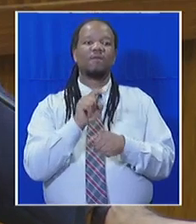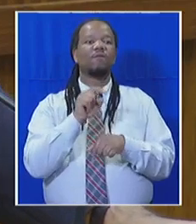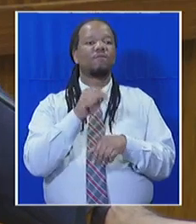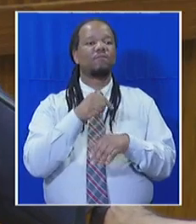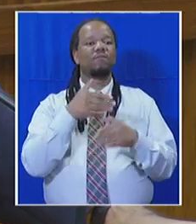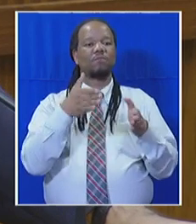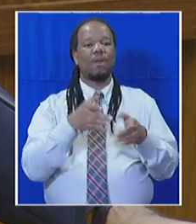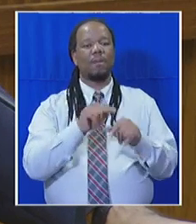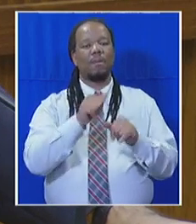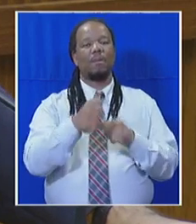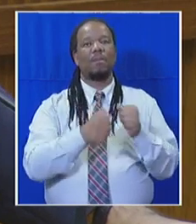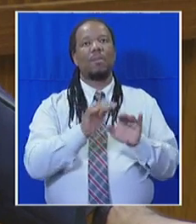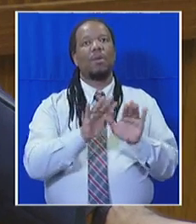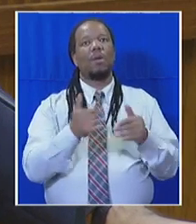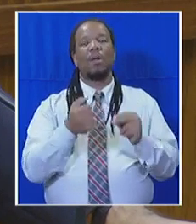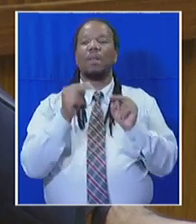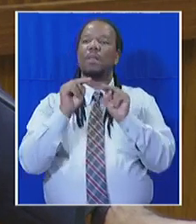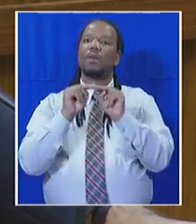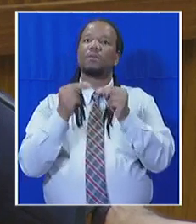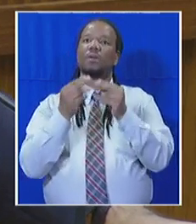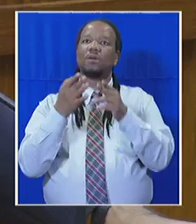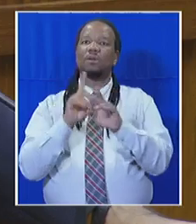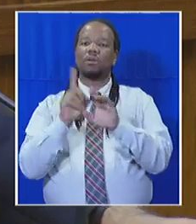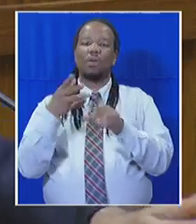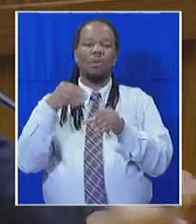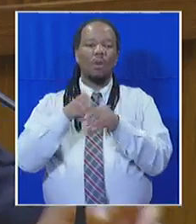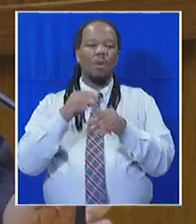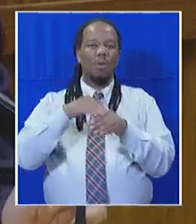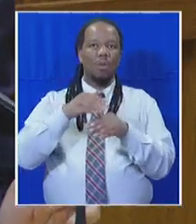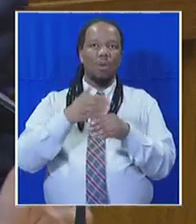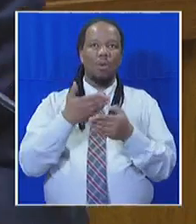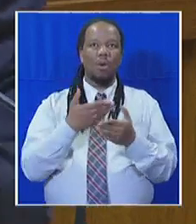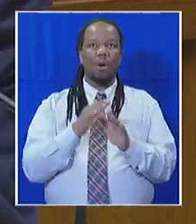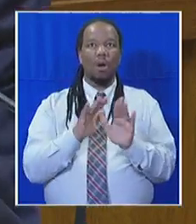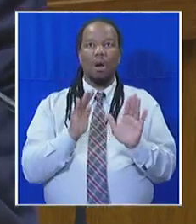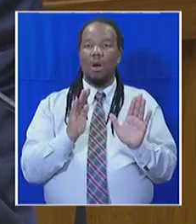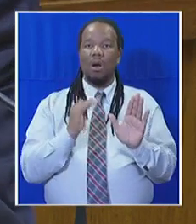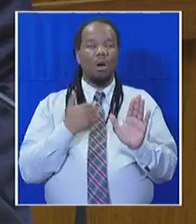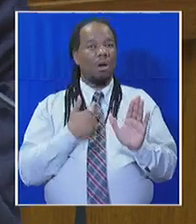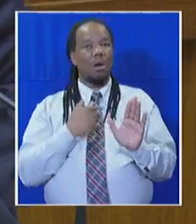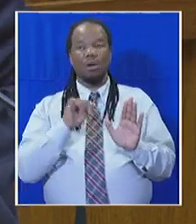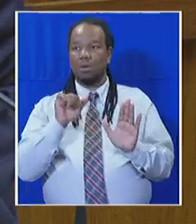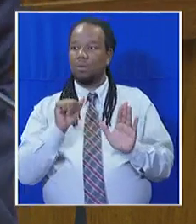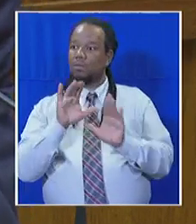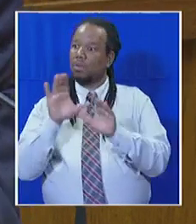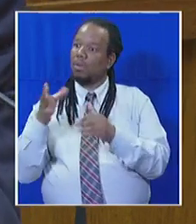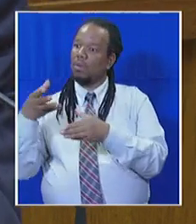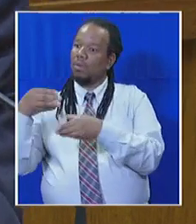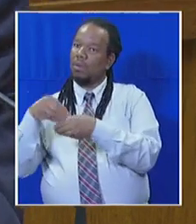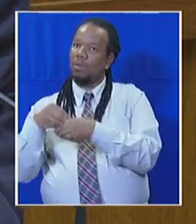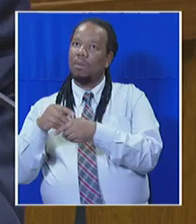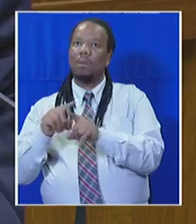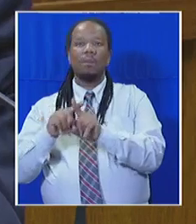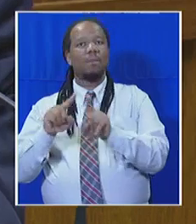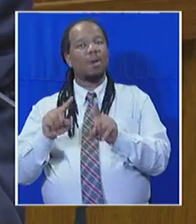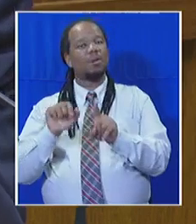signaled to the officials of National Treasury we need more active engagement. Not that they don't, of course, engage with all the stakeholders, and indeed, by the standards of many